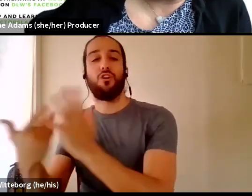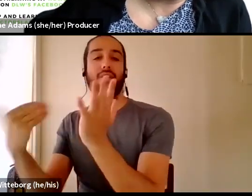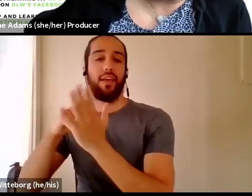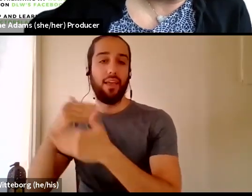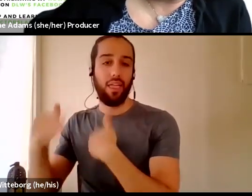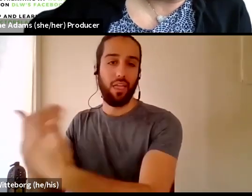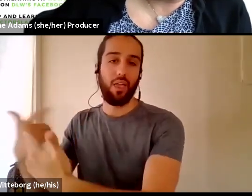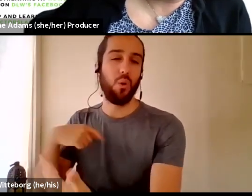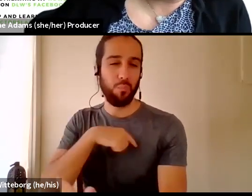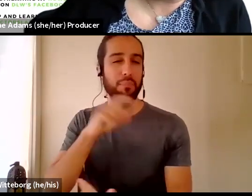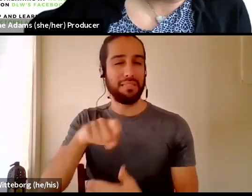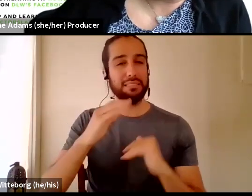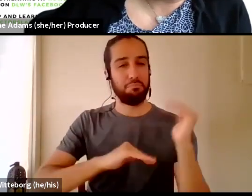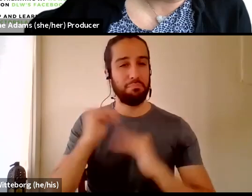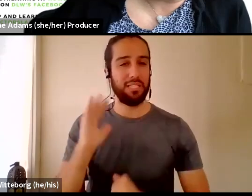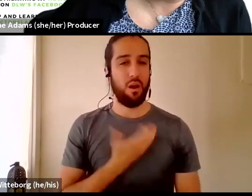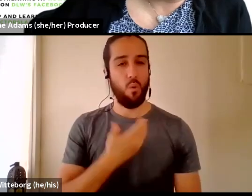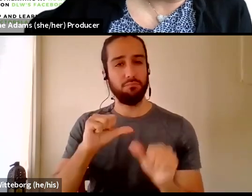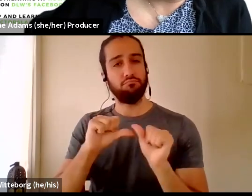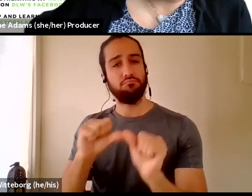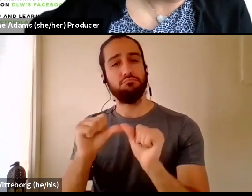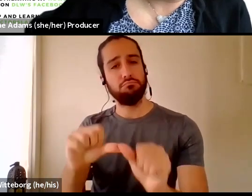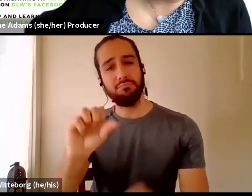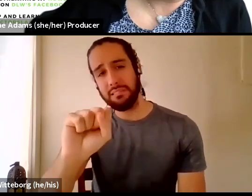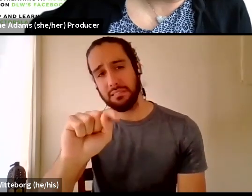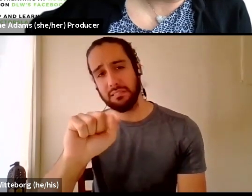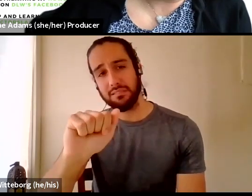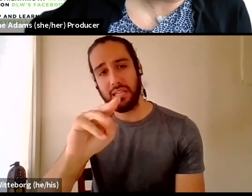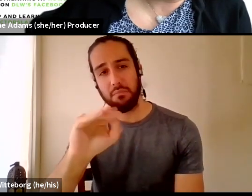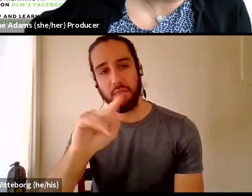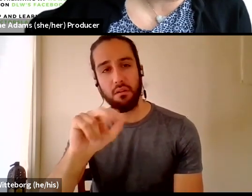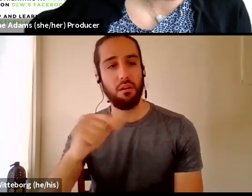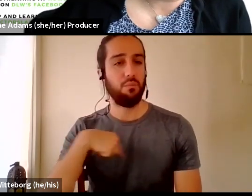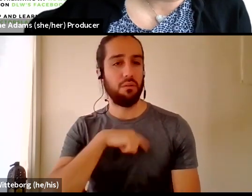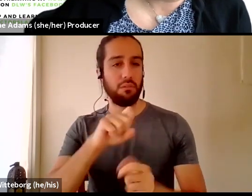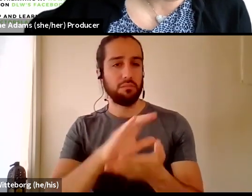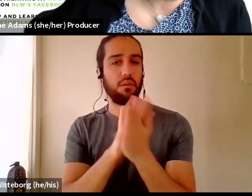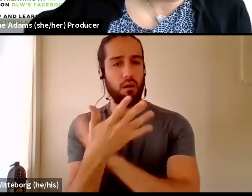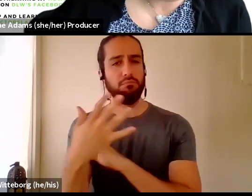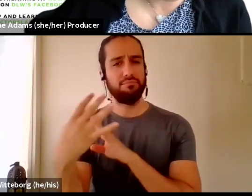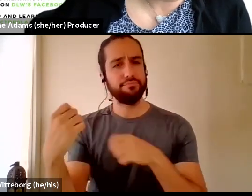up our stamina. We have to be warriors in this time. And so